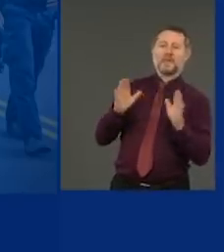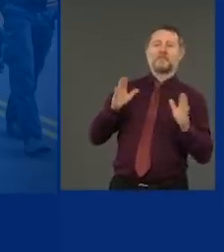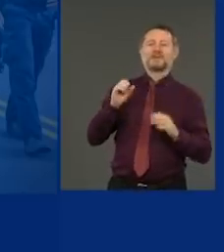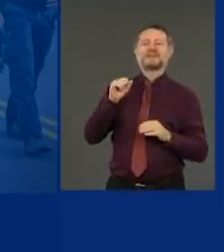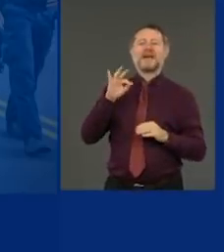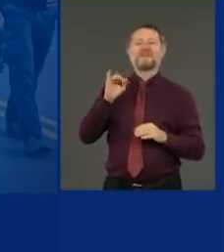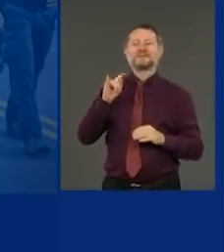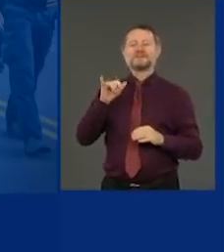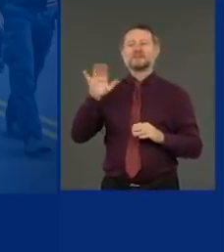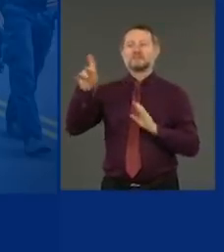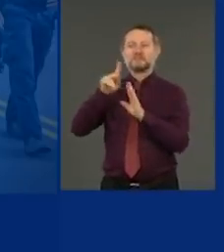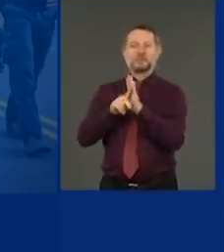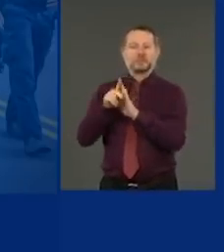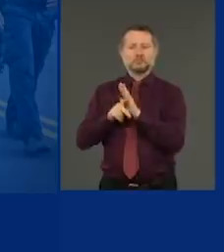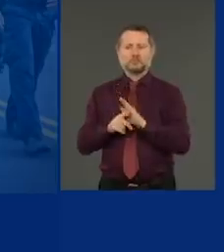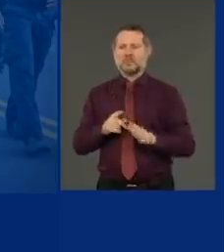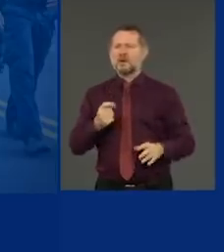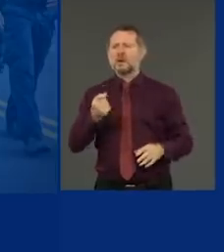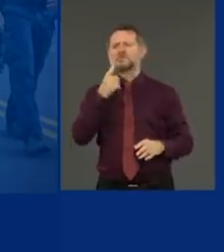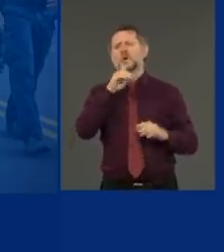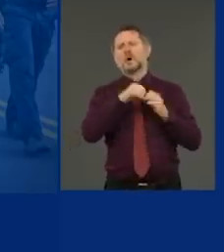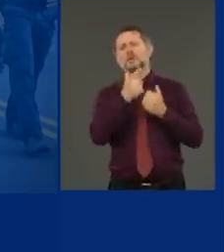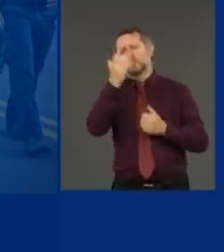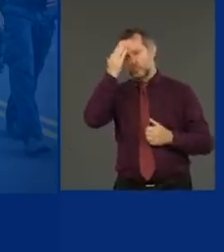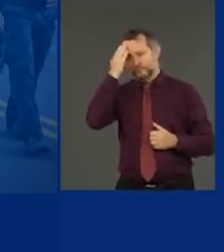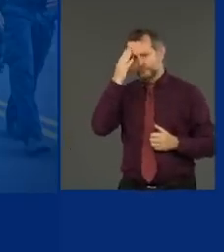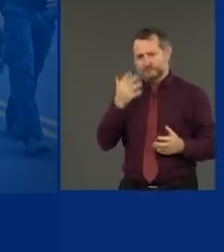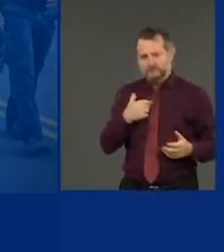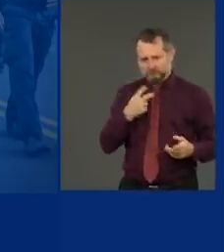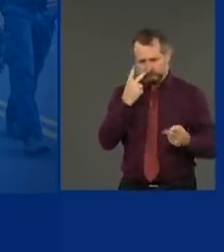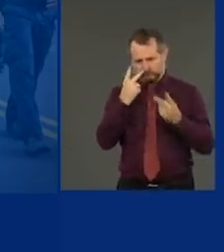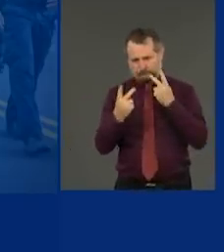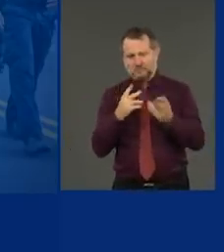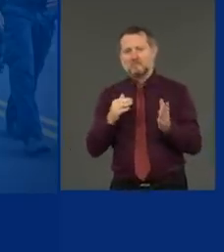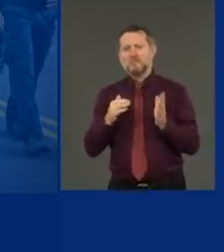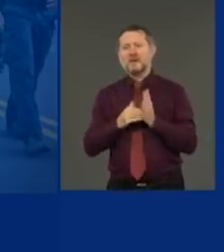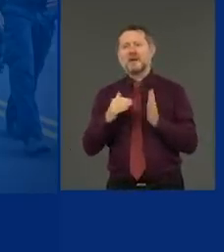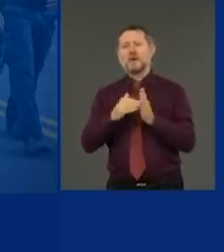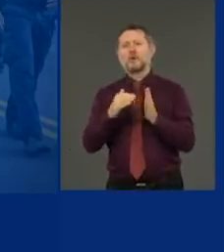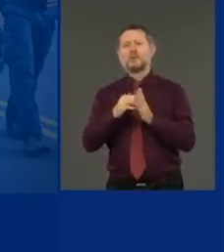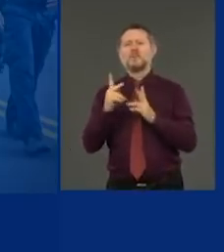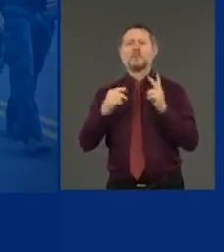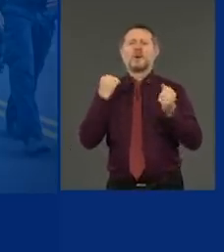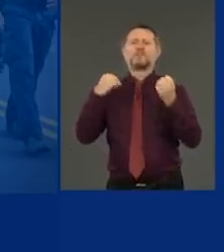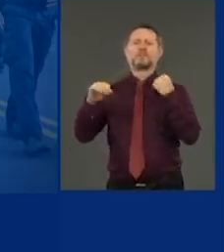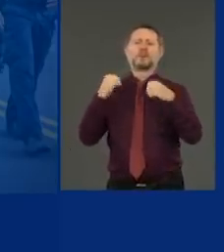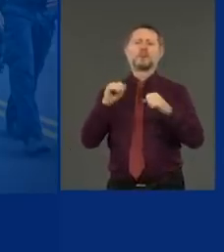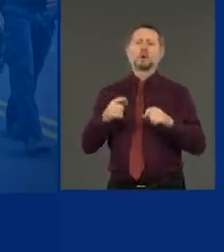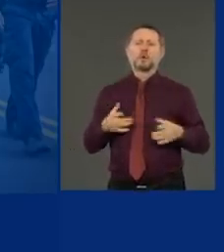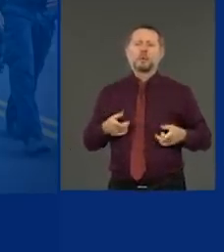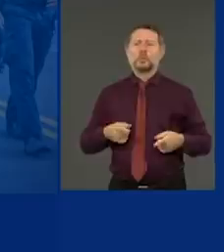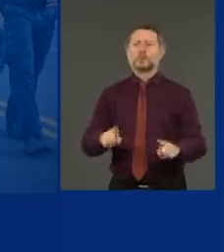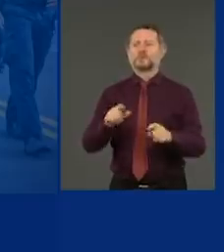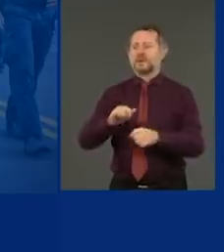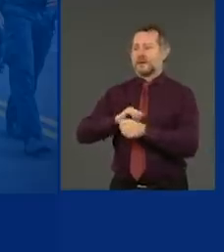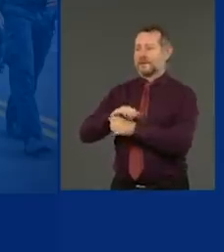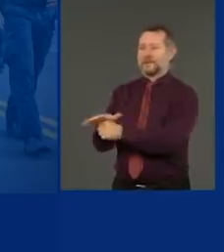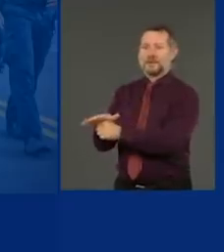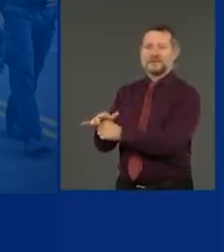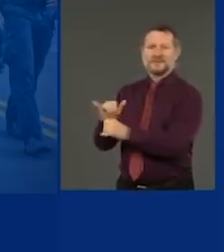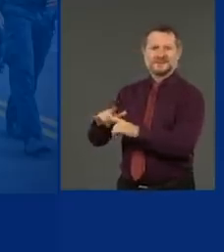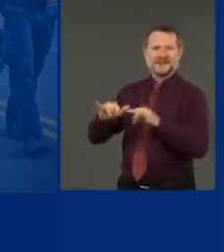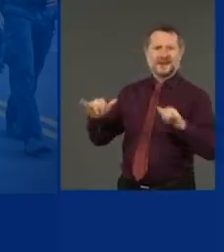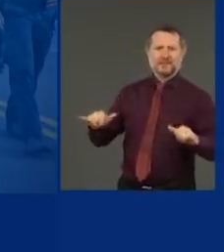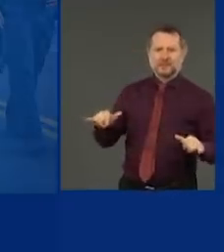that? Because we've had millions of protesters in the middle of a global pandemic. That's how I know it. And we've all seen